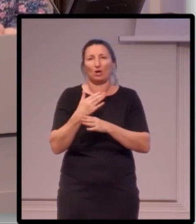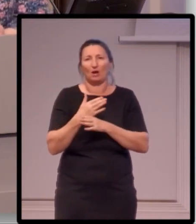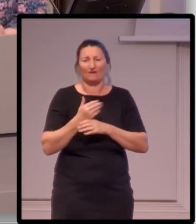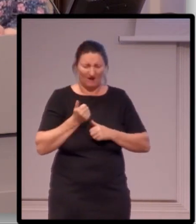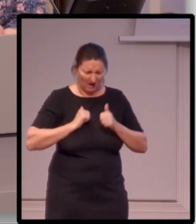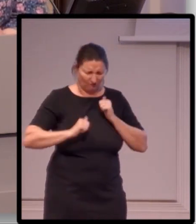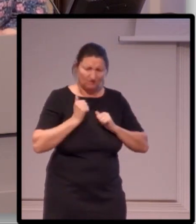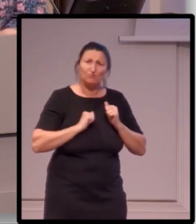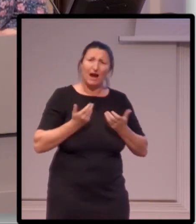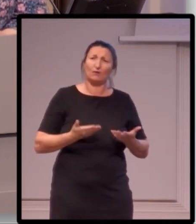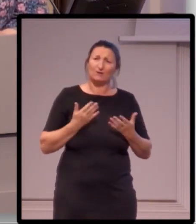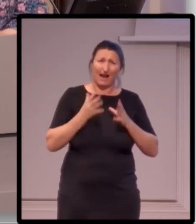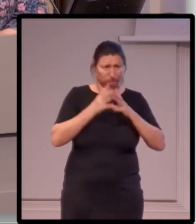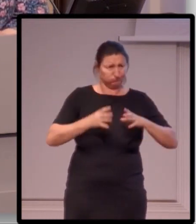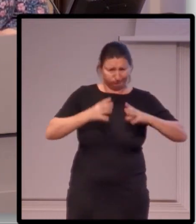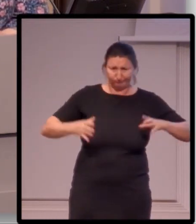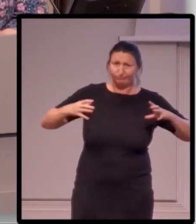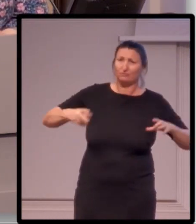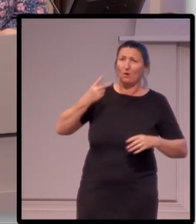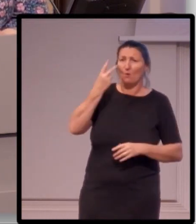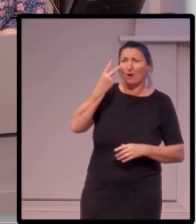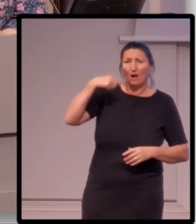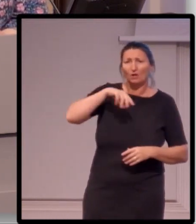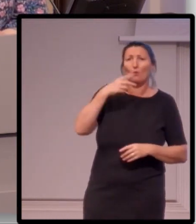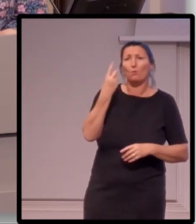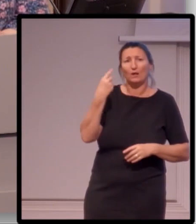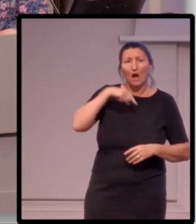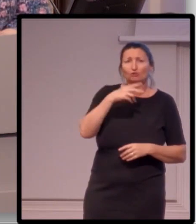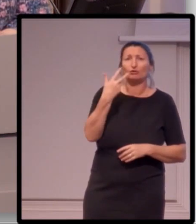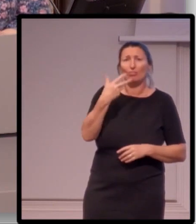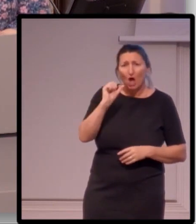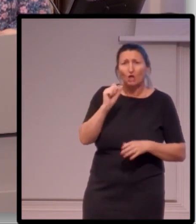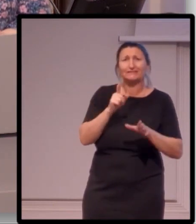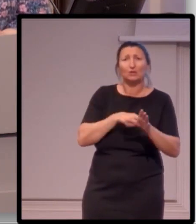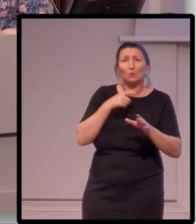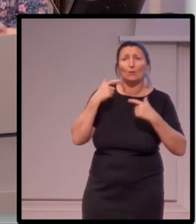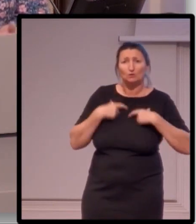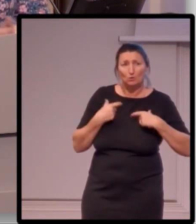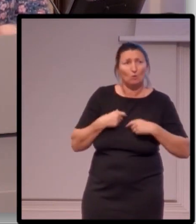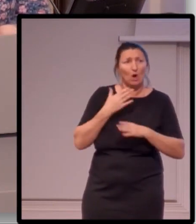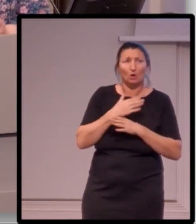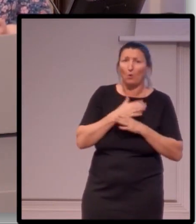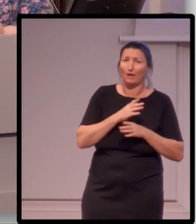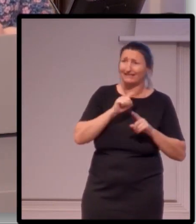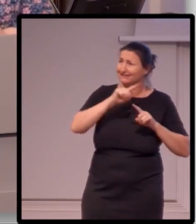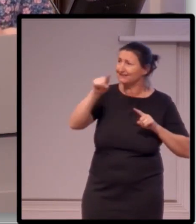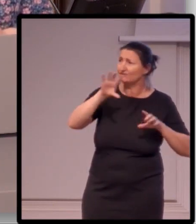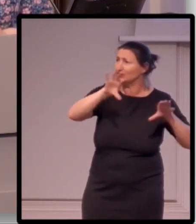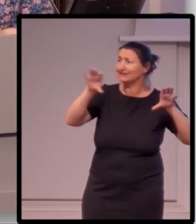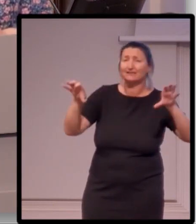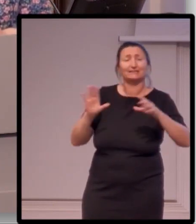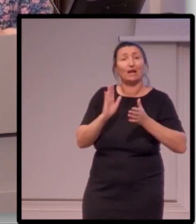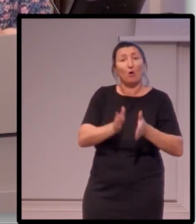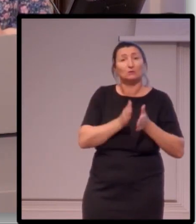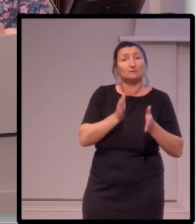over 130 youth workers working in health settings or in hospitals, and it's really been increasing over the last